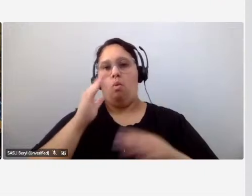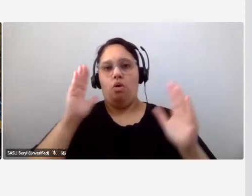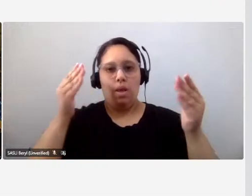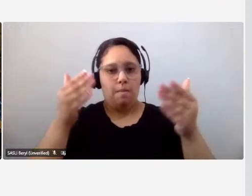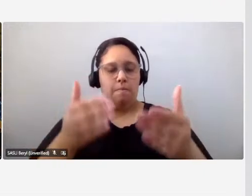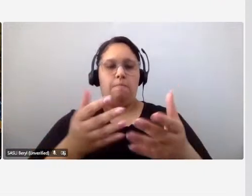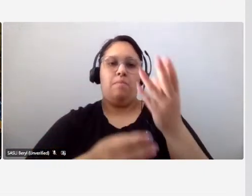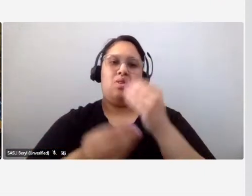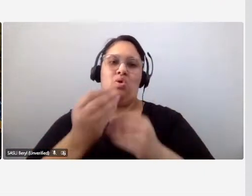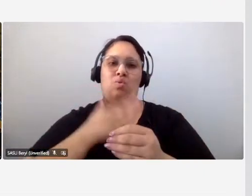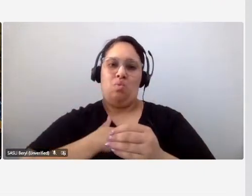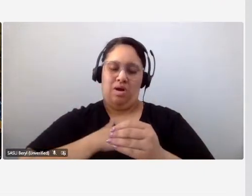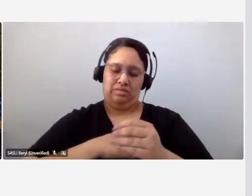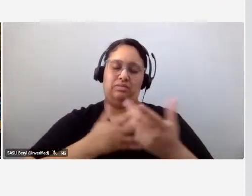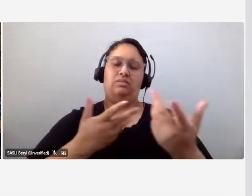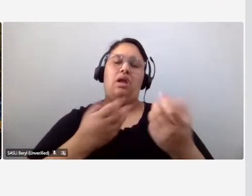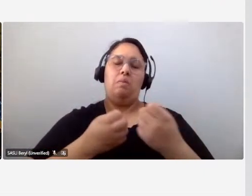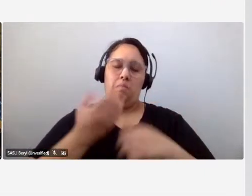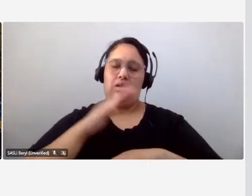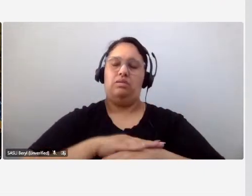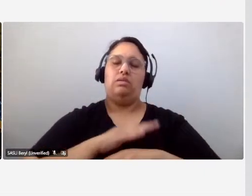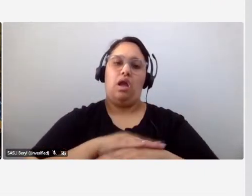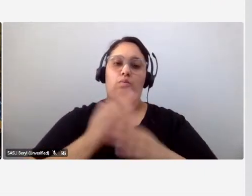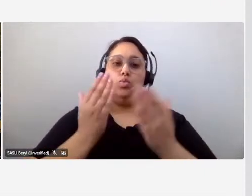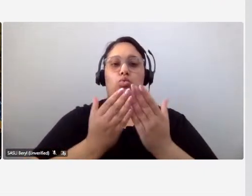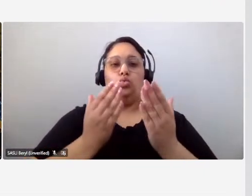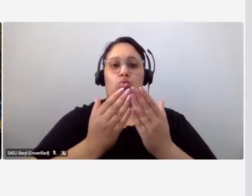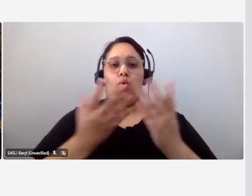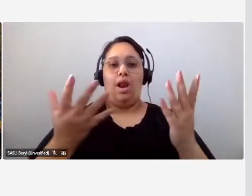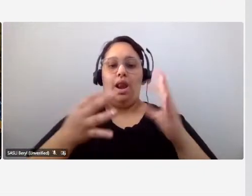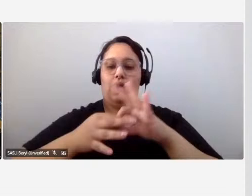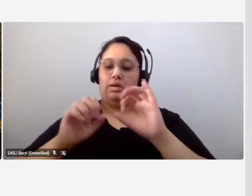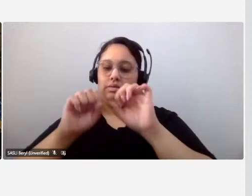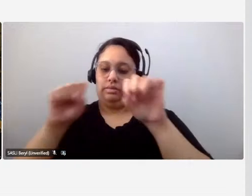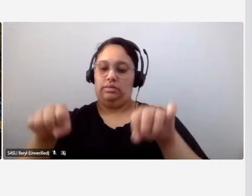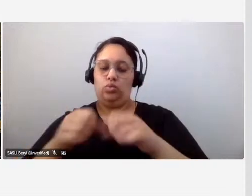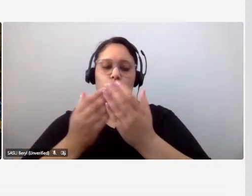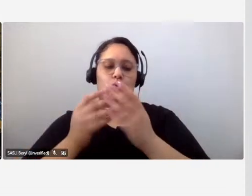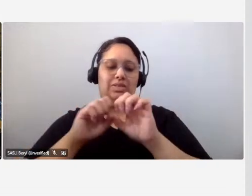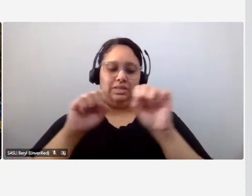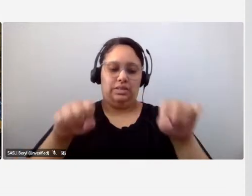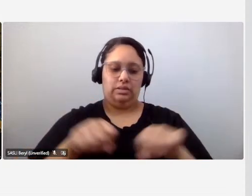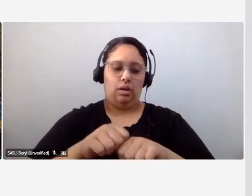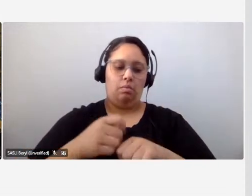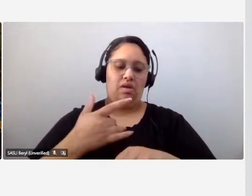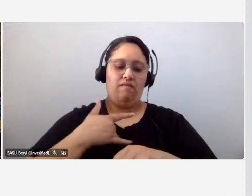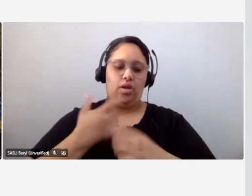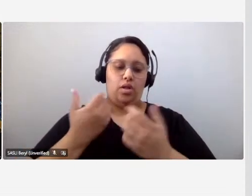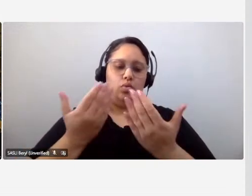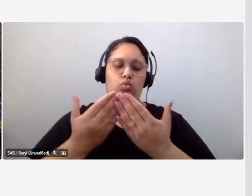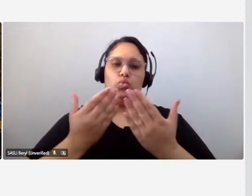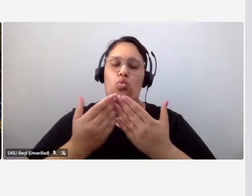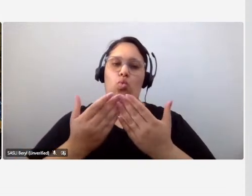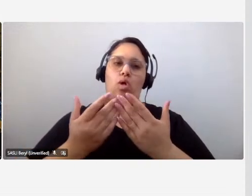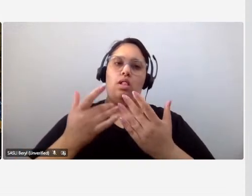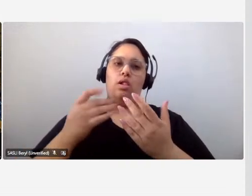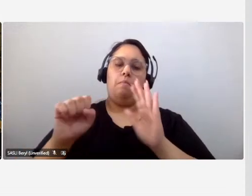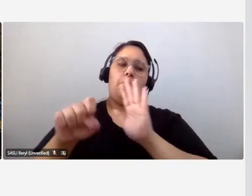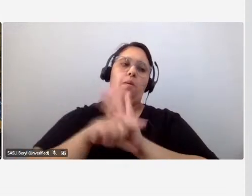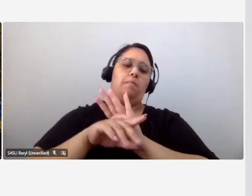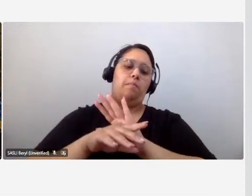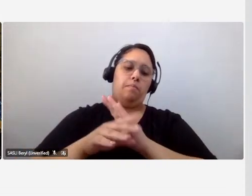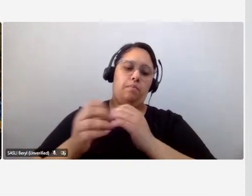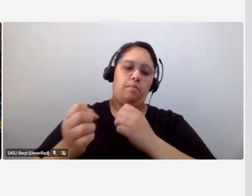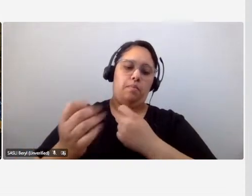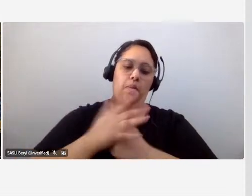to learning. And very often the schooling system knocks that out of children. And so a lot of what we're doing is kind